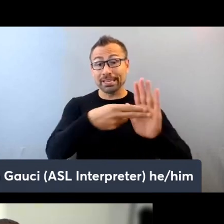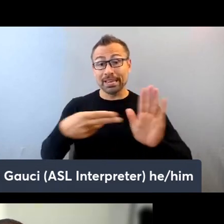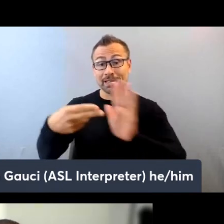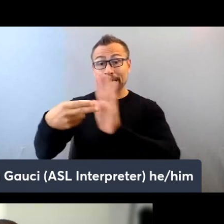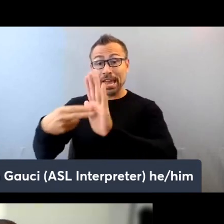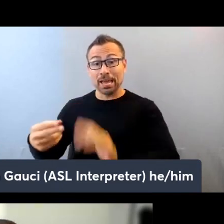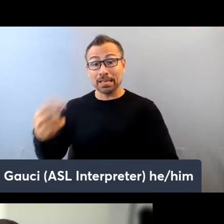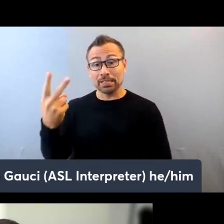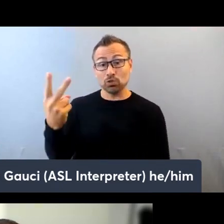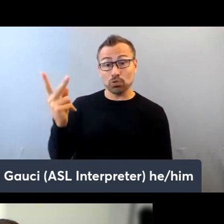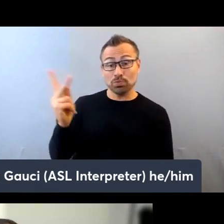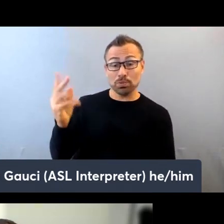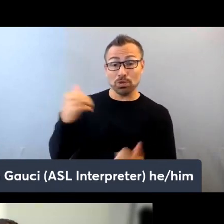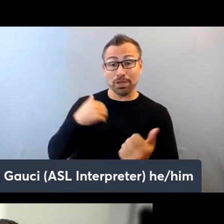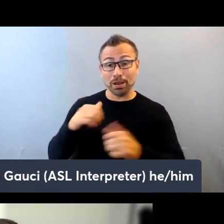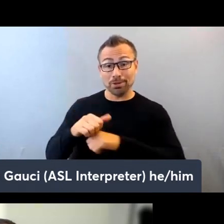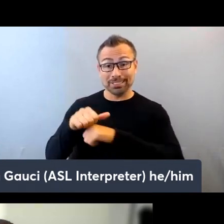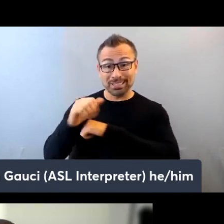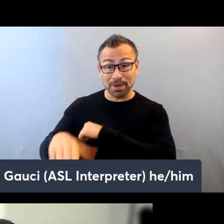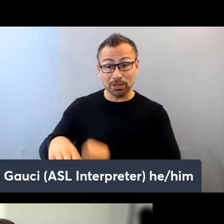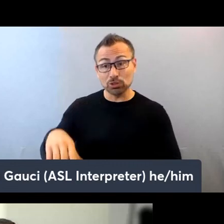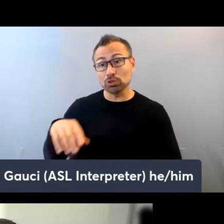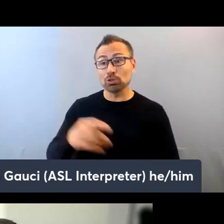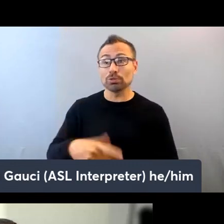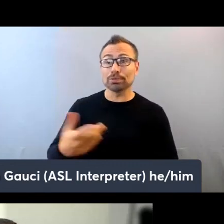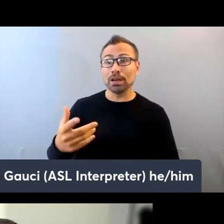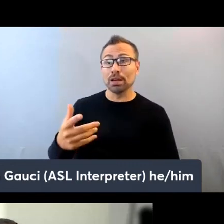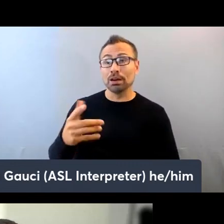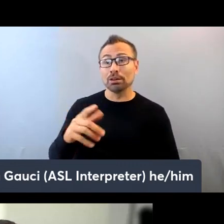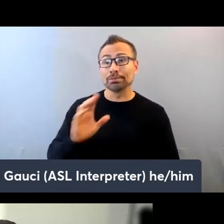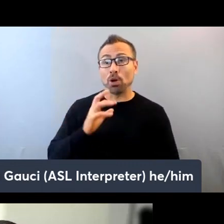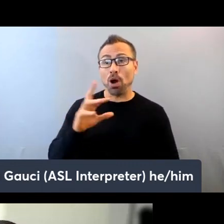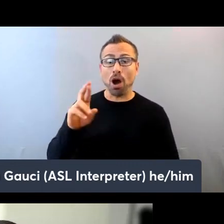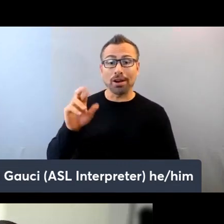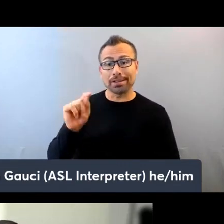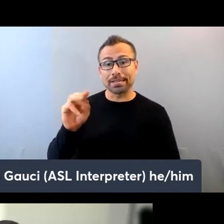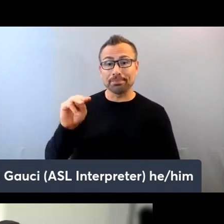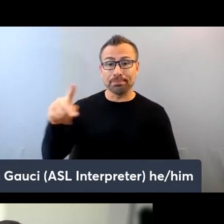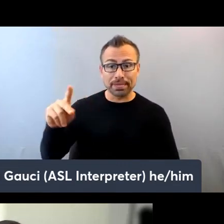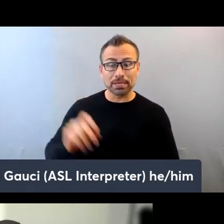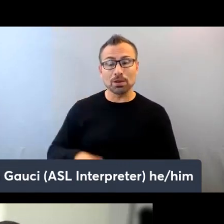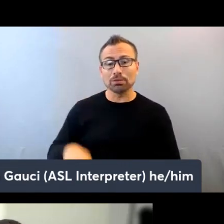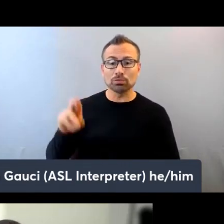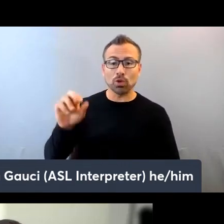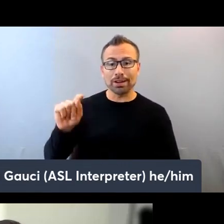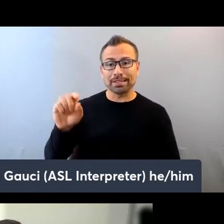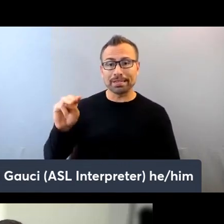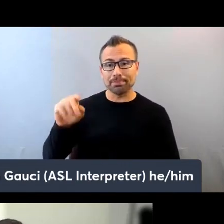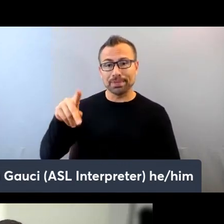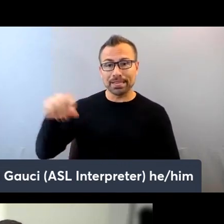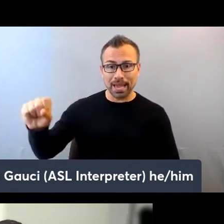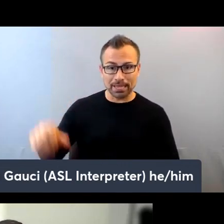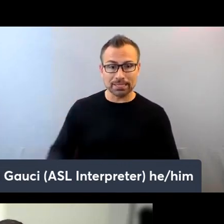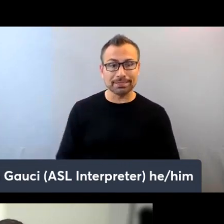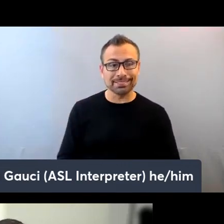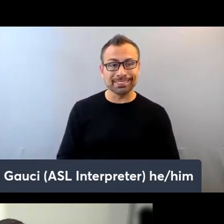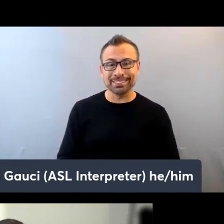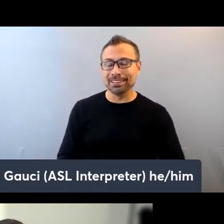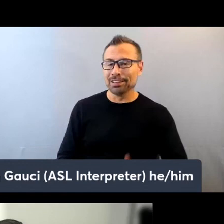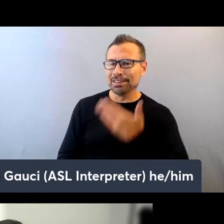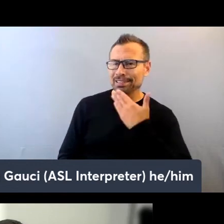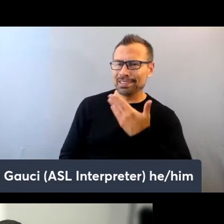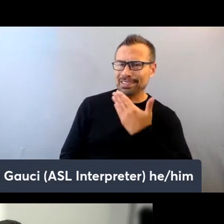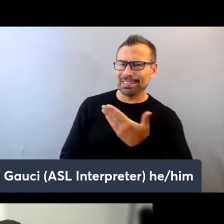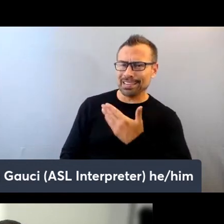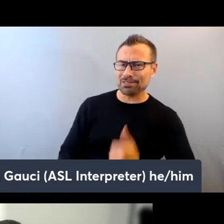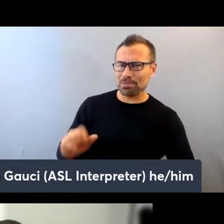to RTMP or RTMPS, like to a destination, you can also do that. Okay. Thanks to Adam from LinkedIn, by the way, for raising that question. I forgot to